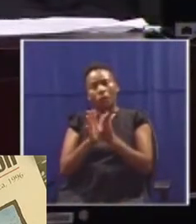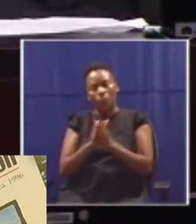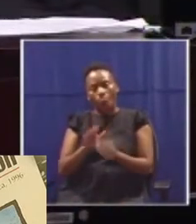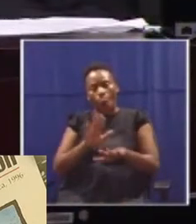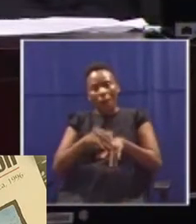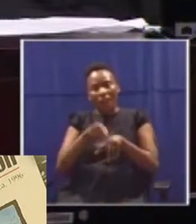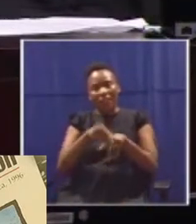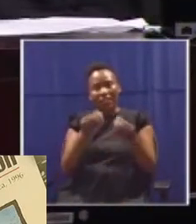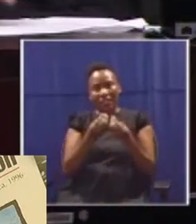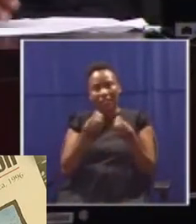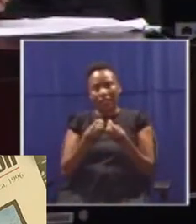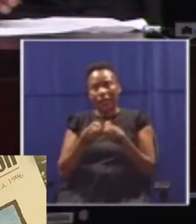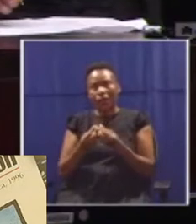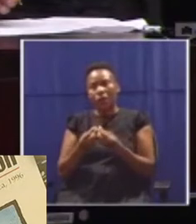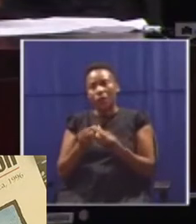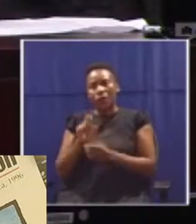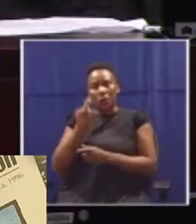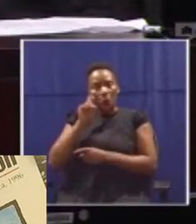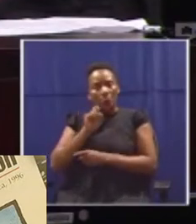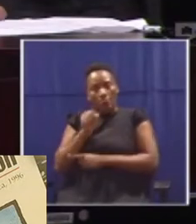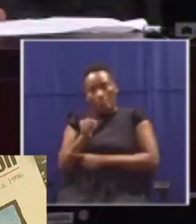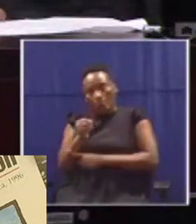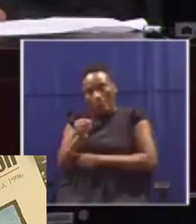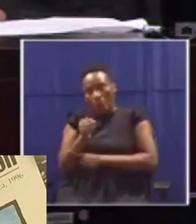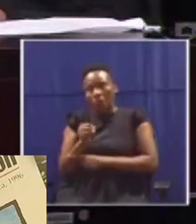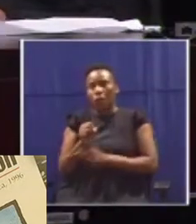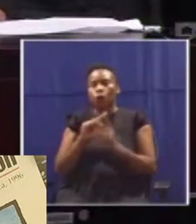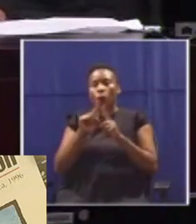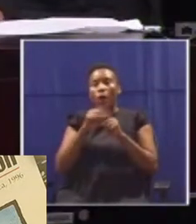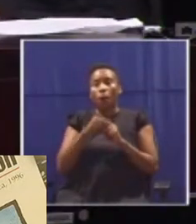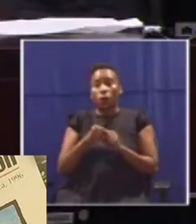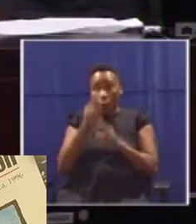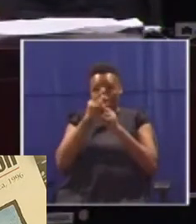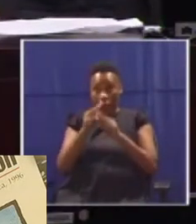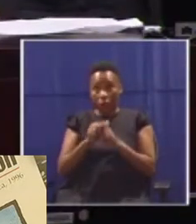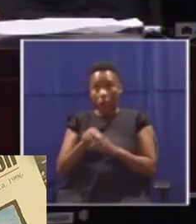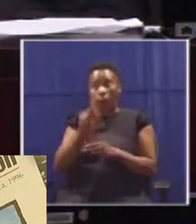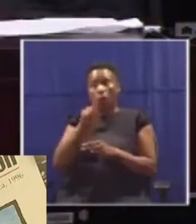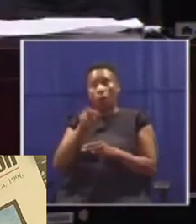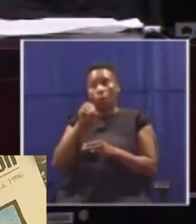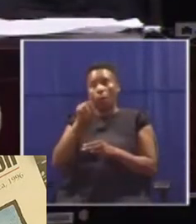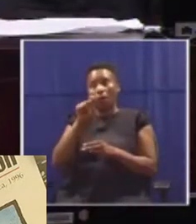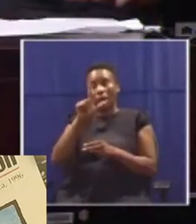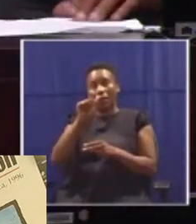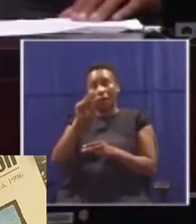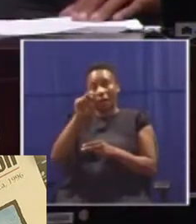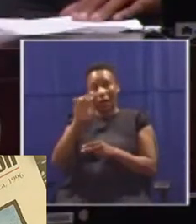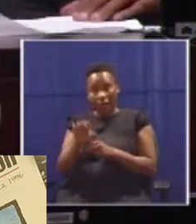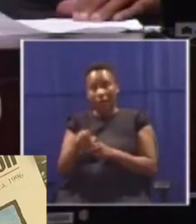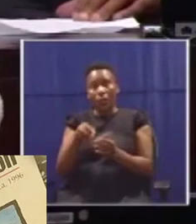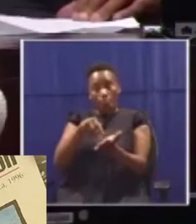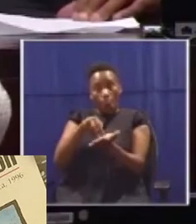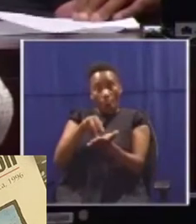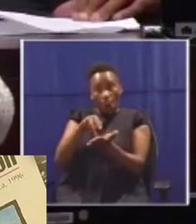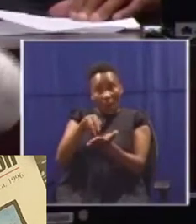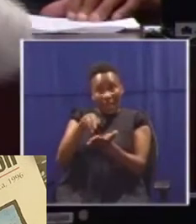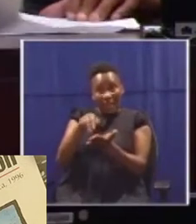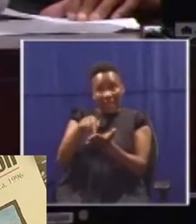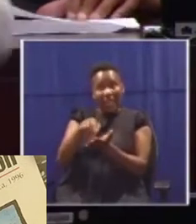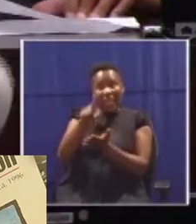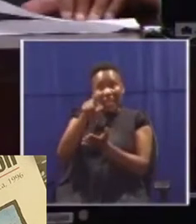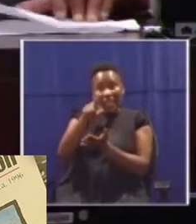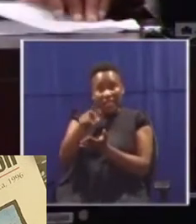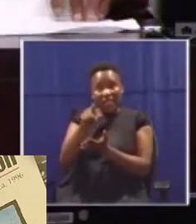the go-go that you are talking about, Honorable Bodlani, walking in that sewer